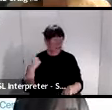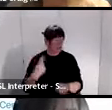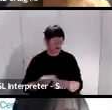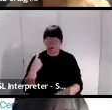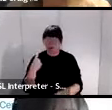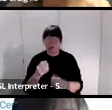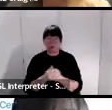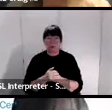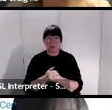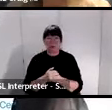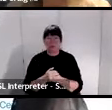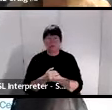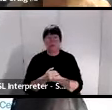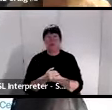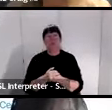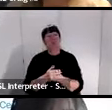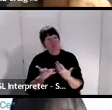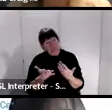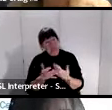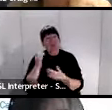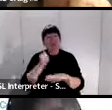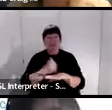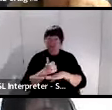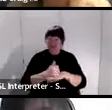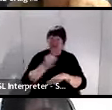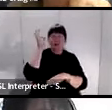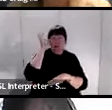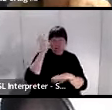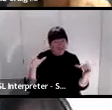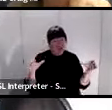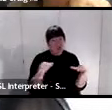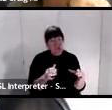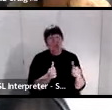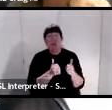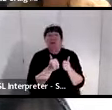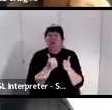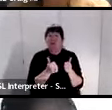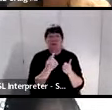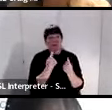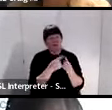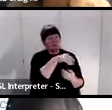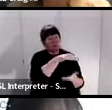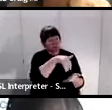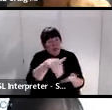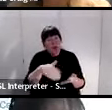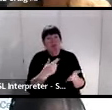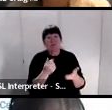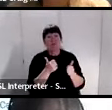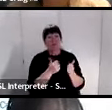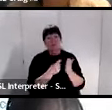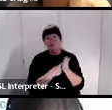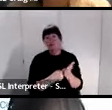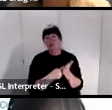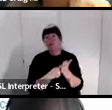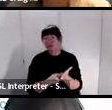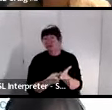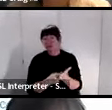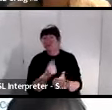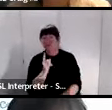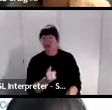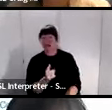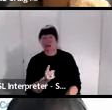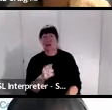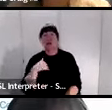the committee is a useful method to gather the information and make recommendations, but we say it needs